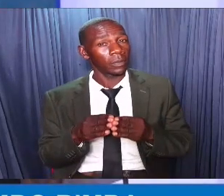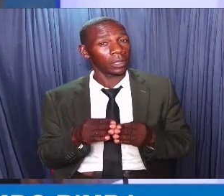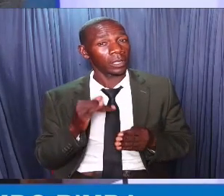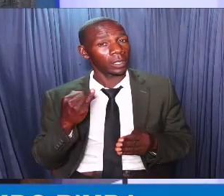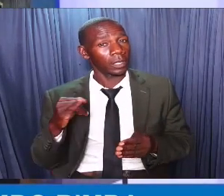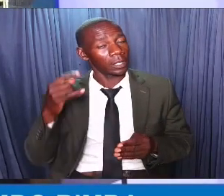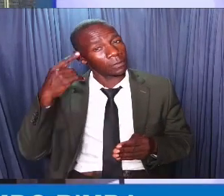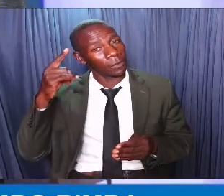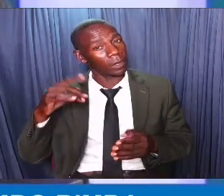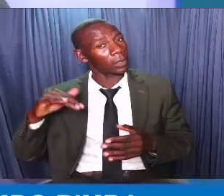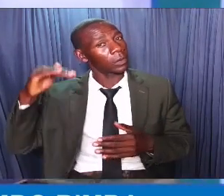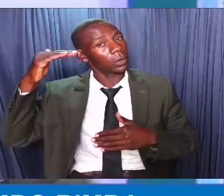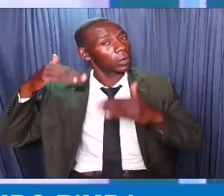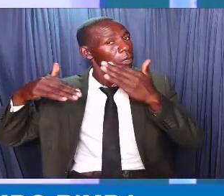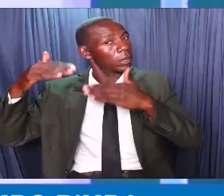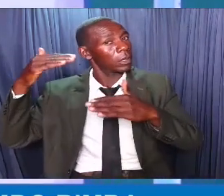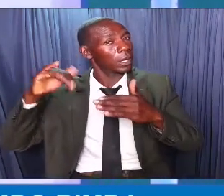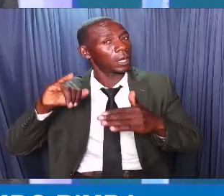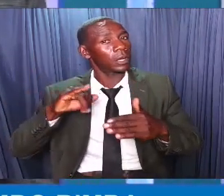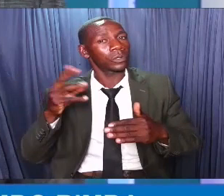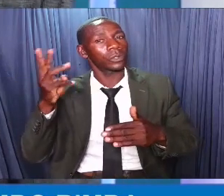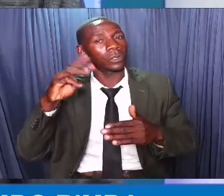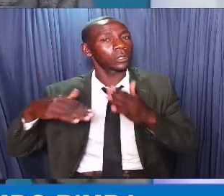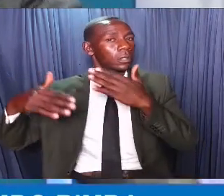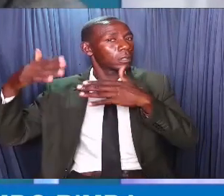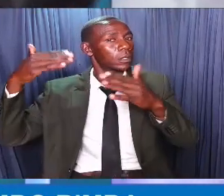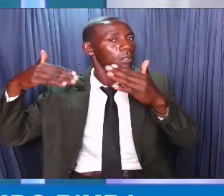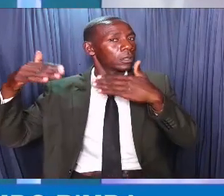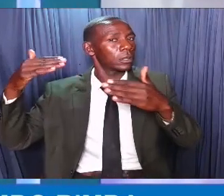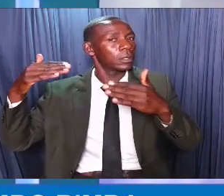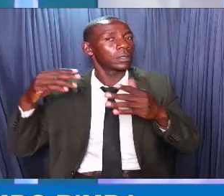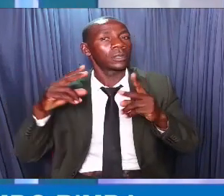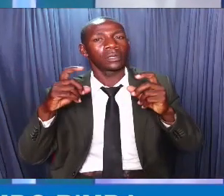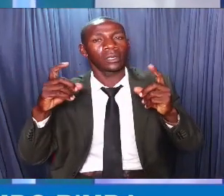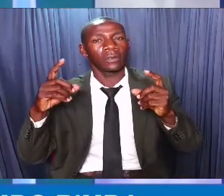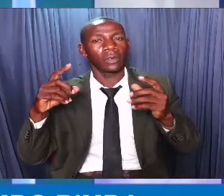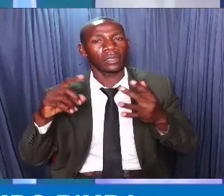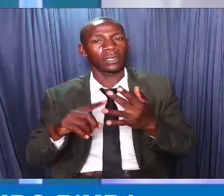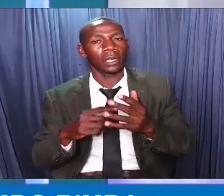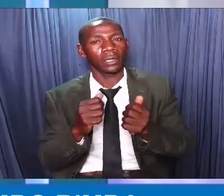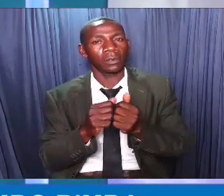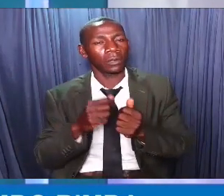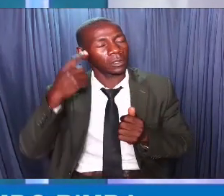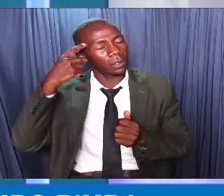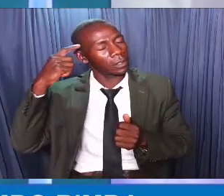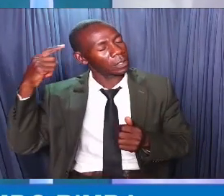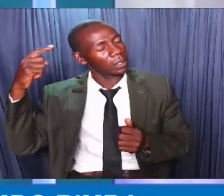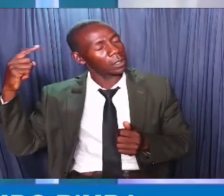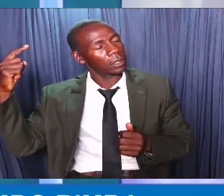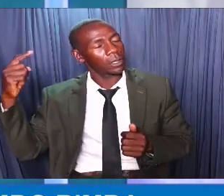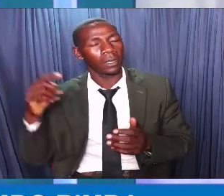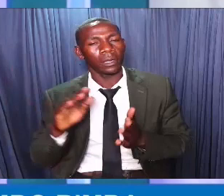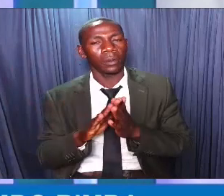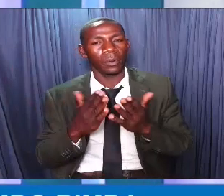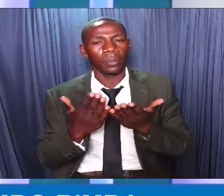aliyekomaa. Adultery is between mature people. Mimi sijakomaa. I was not mature. Dhambi inaanza na mawazo. Sin starts from thoughts.